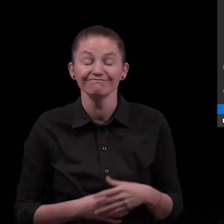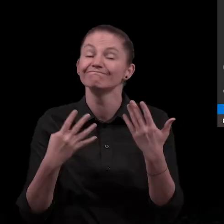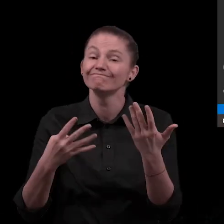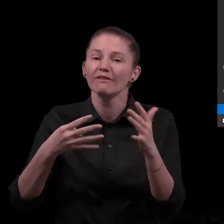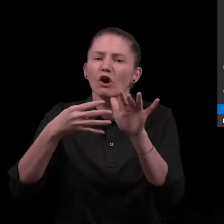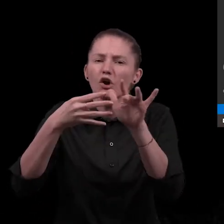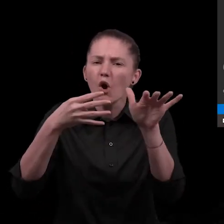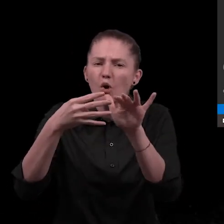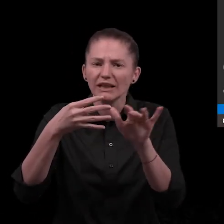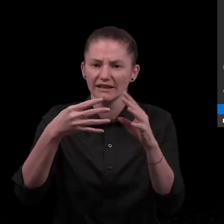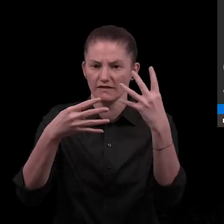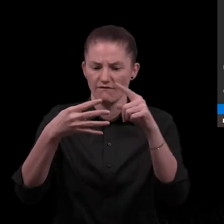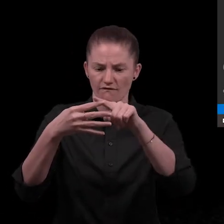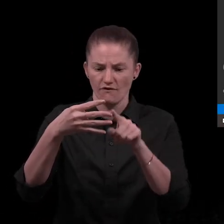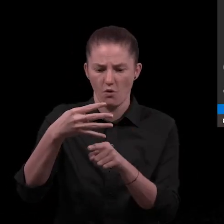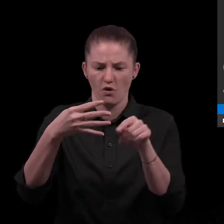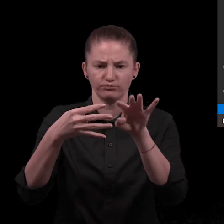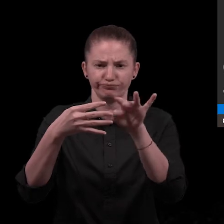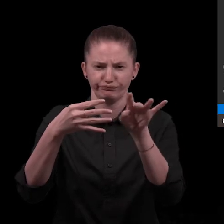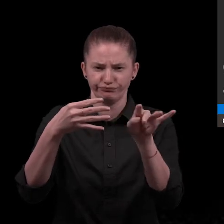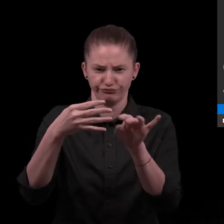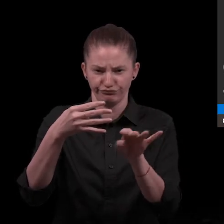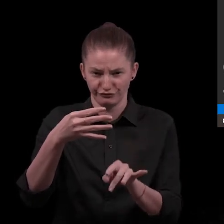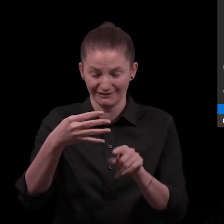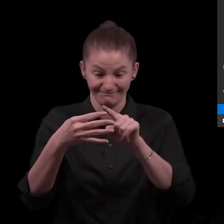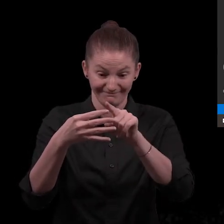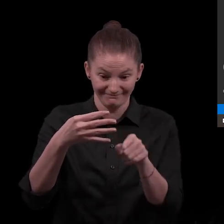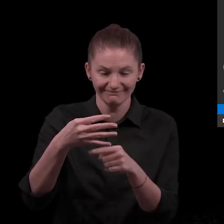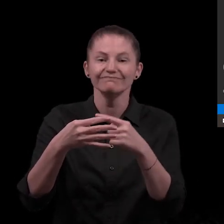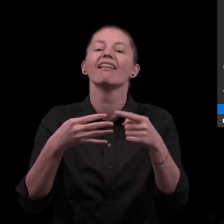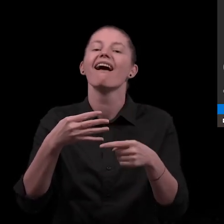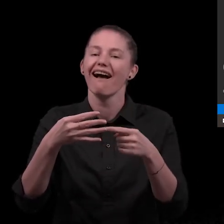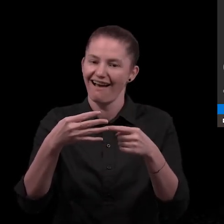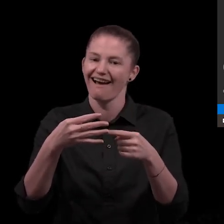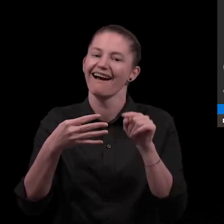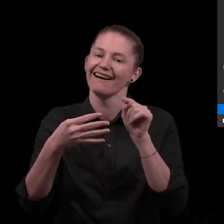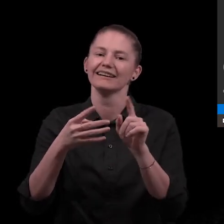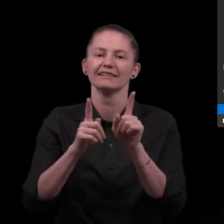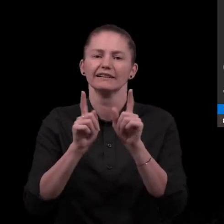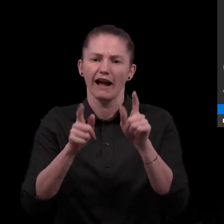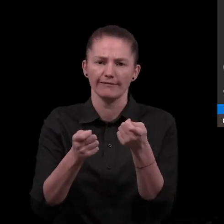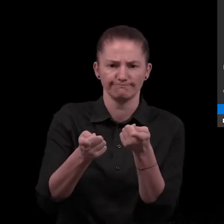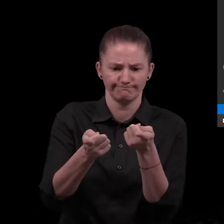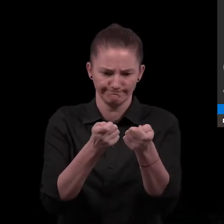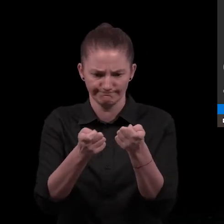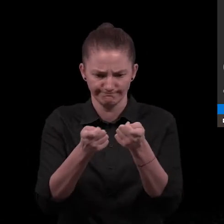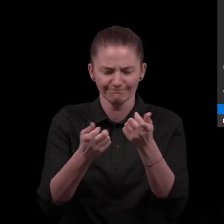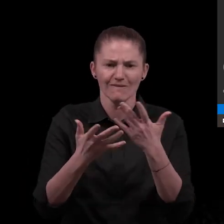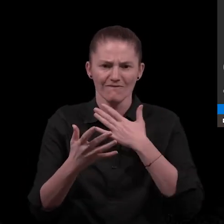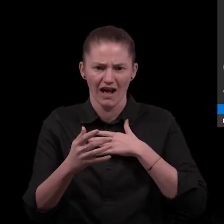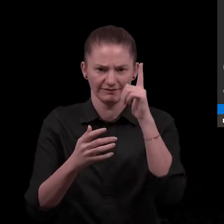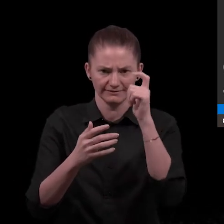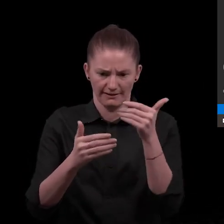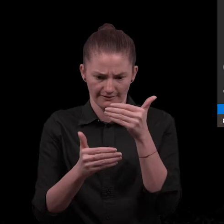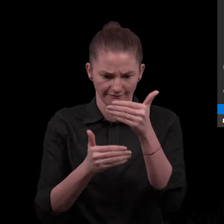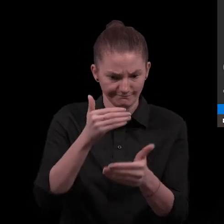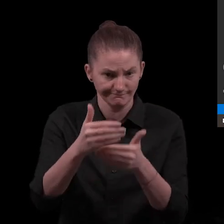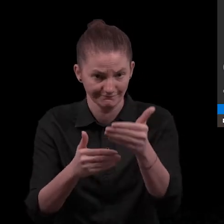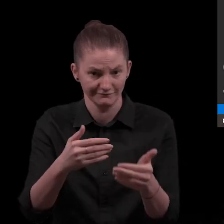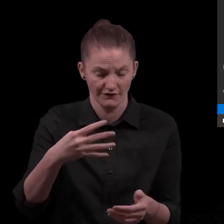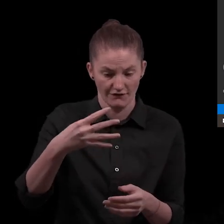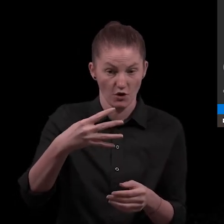So what does the code look like when we start to train, retrieve training results, analyze a new form and get those results? Well,